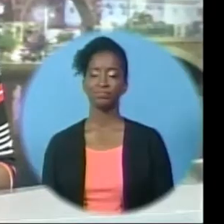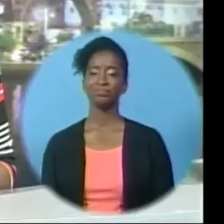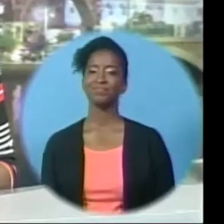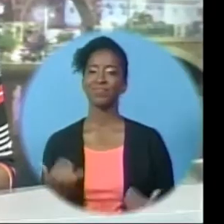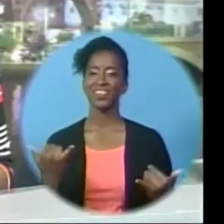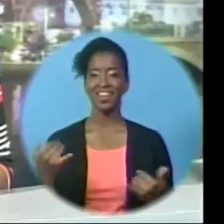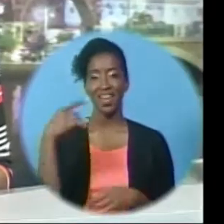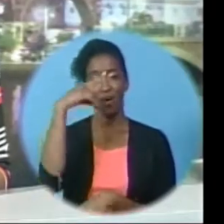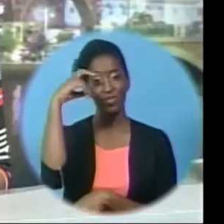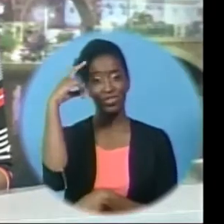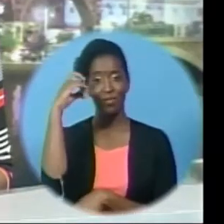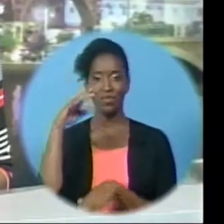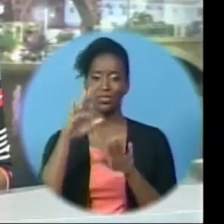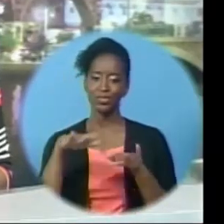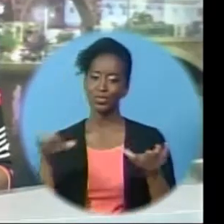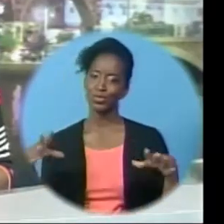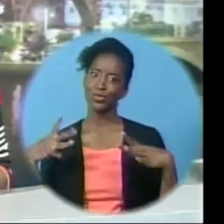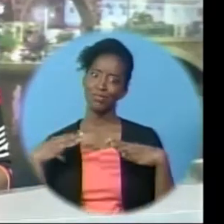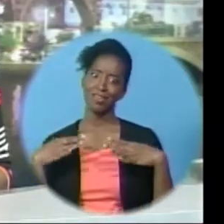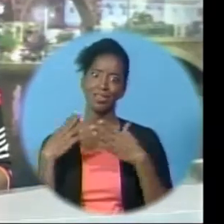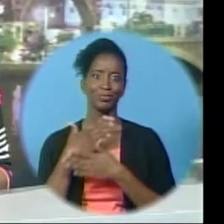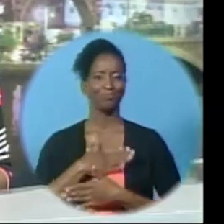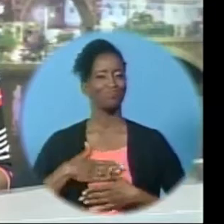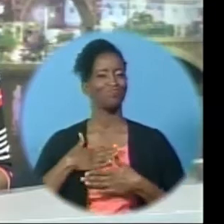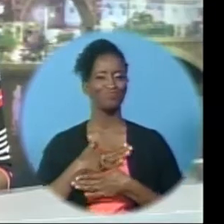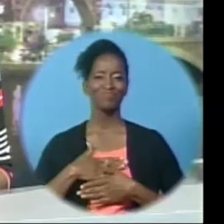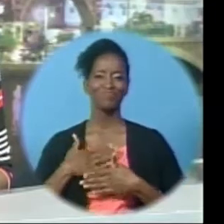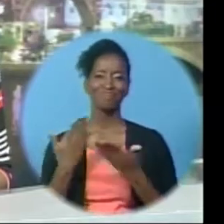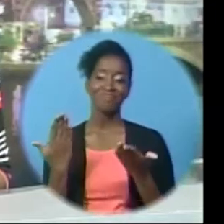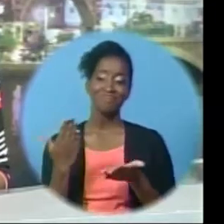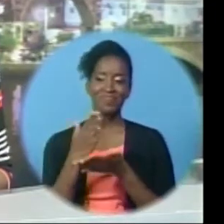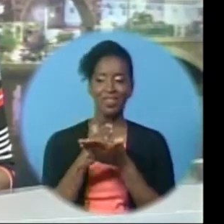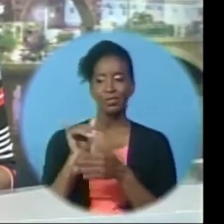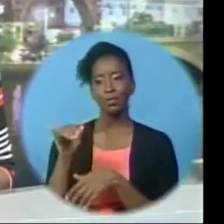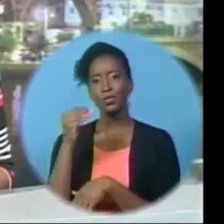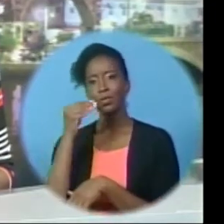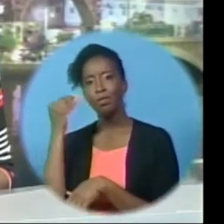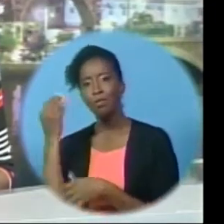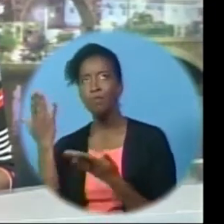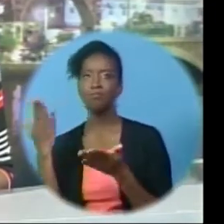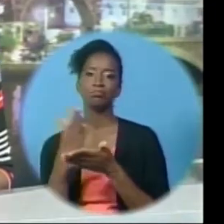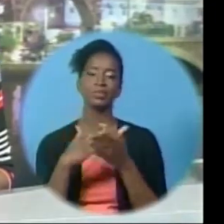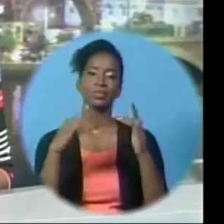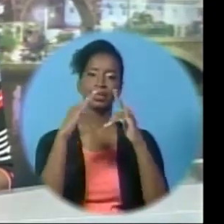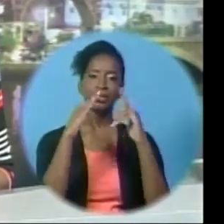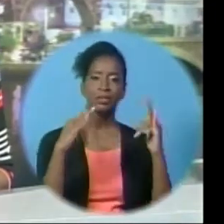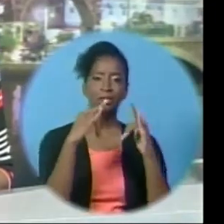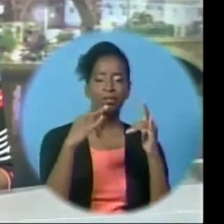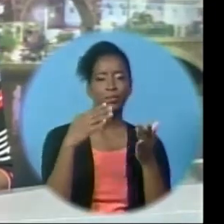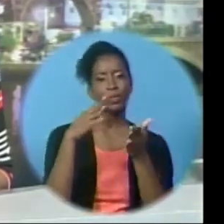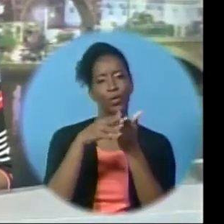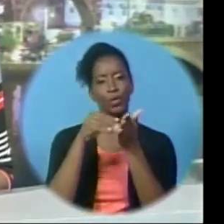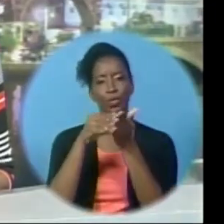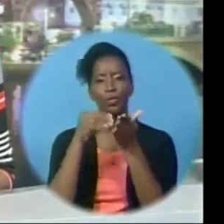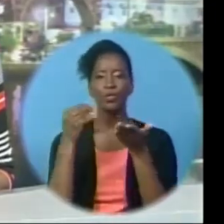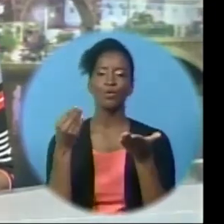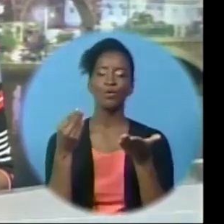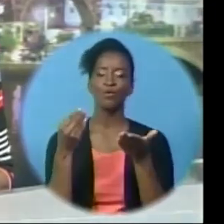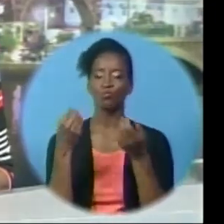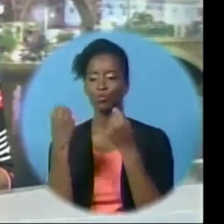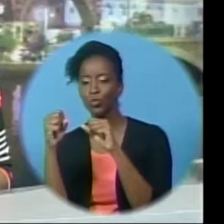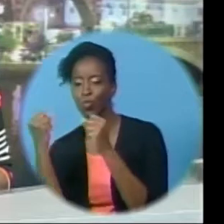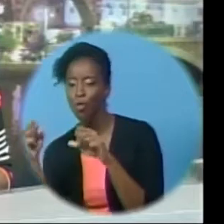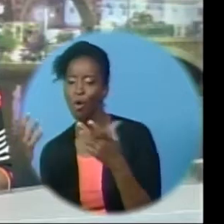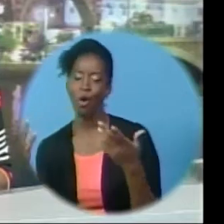Summer is in full swing and children are certainly enjoying the vacation. Those who aren't at home have chosen from